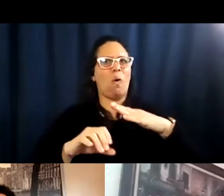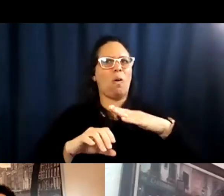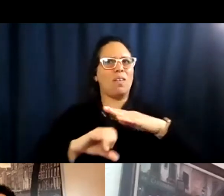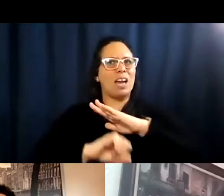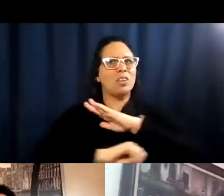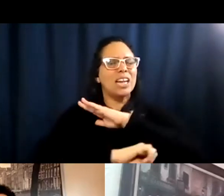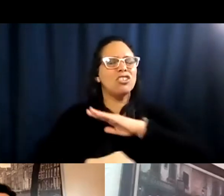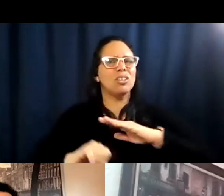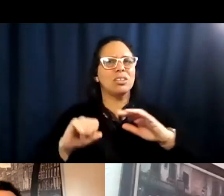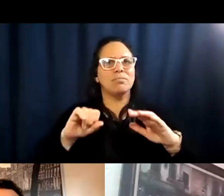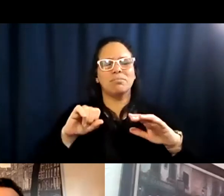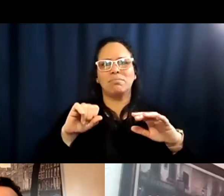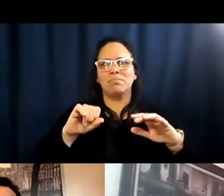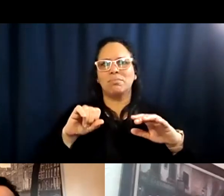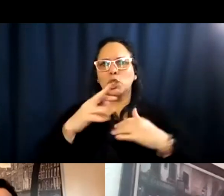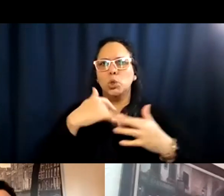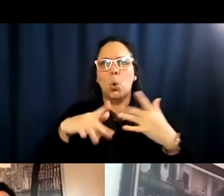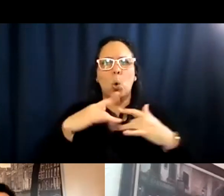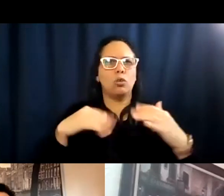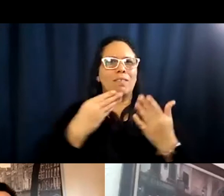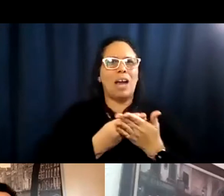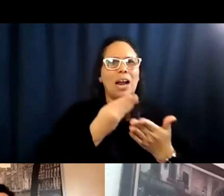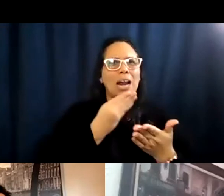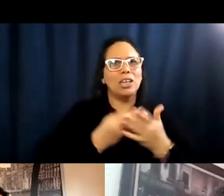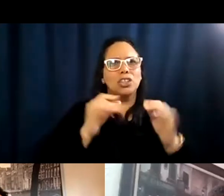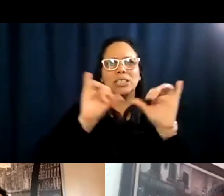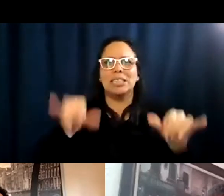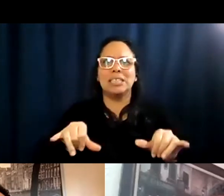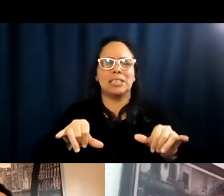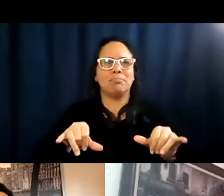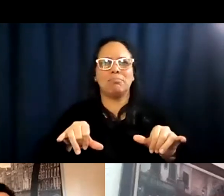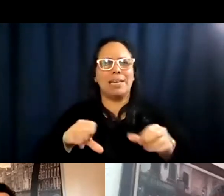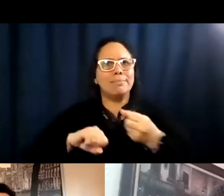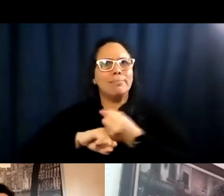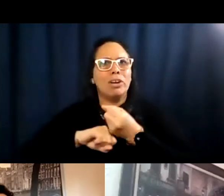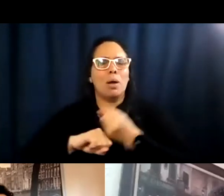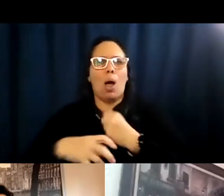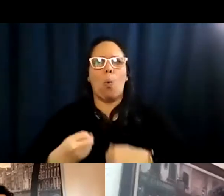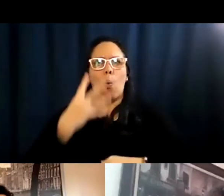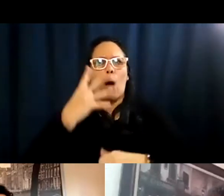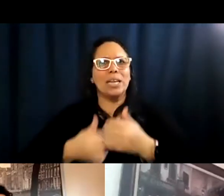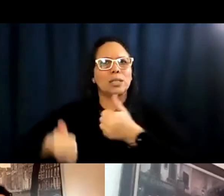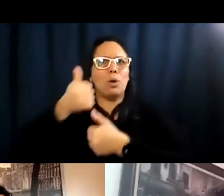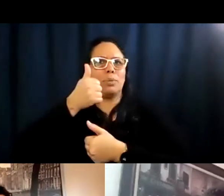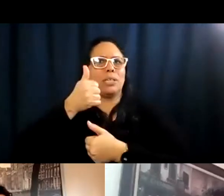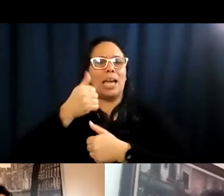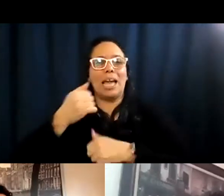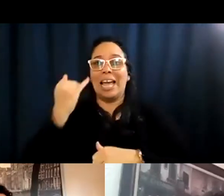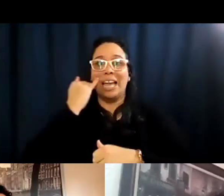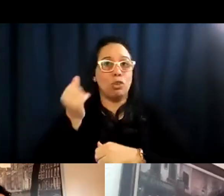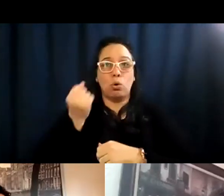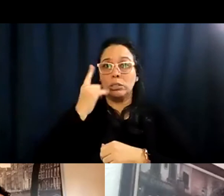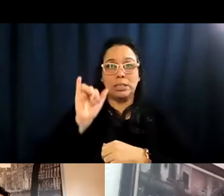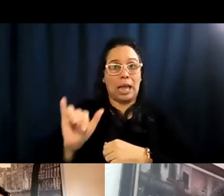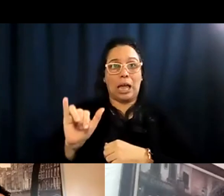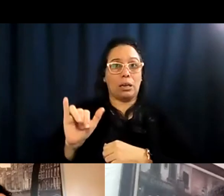financial system, social system, has been undergirded by white supremacy? And Neely Fuller has said, if you don't understand what white supremacy is, what it does, what it